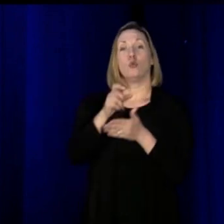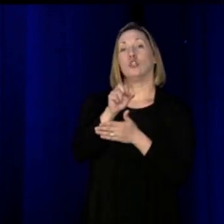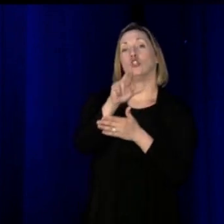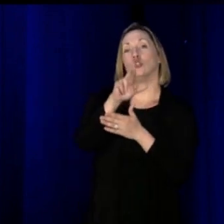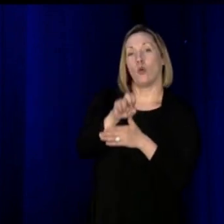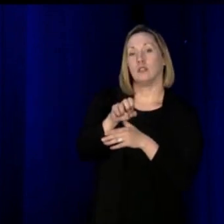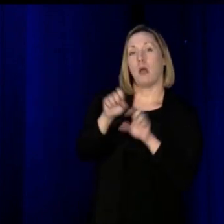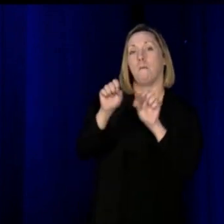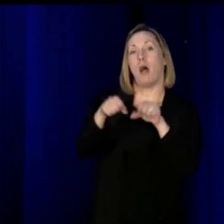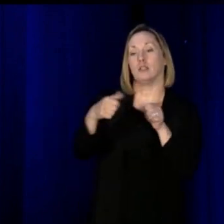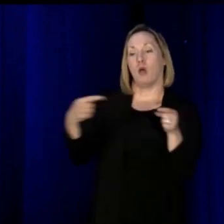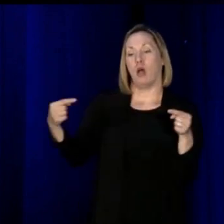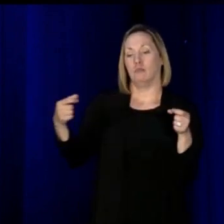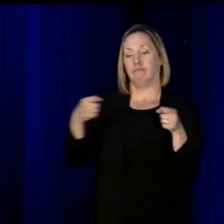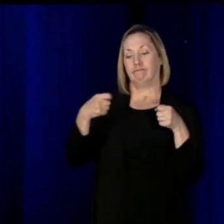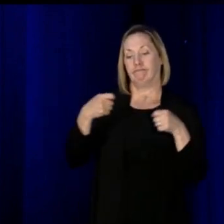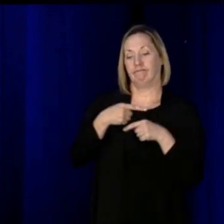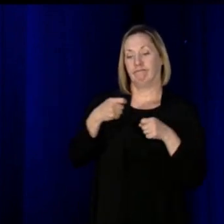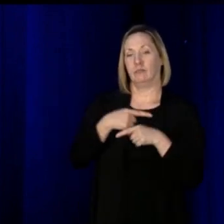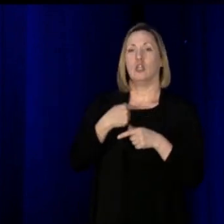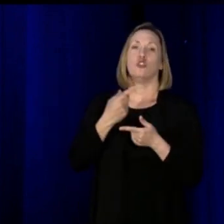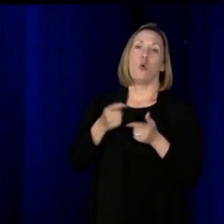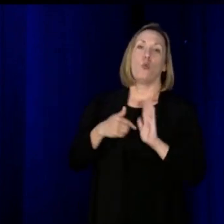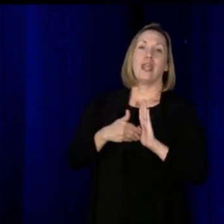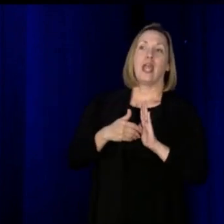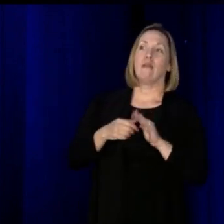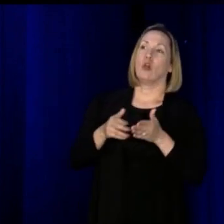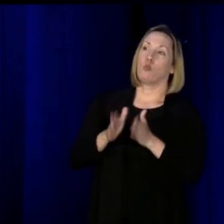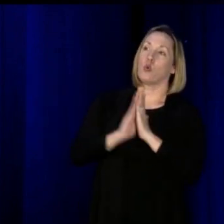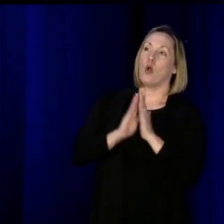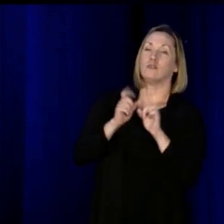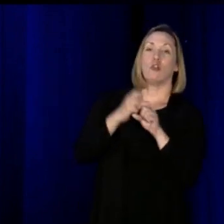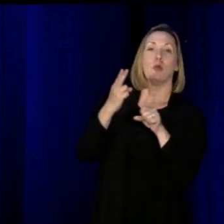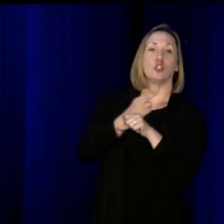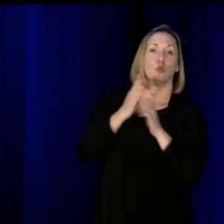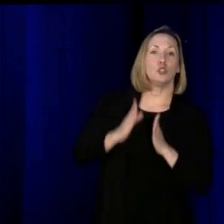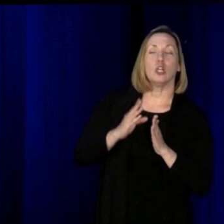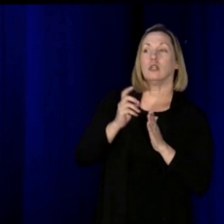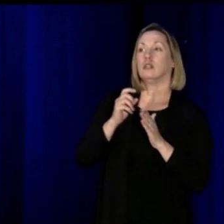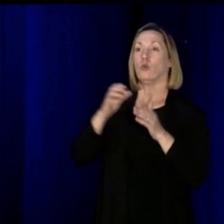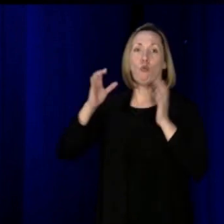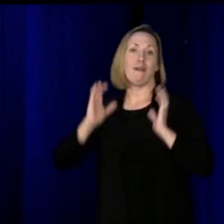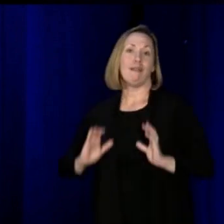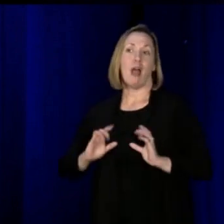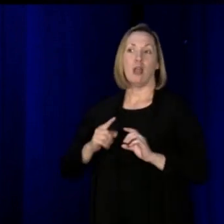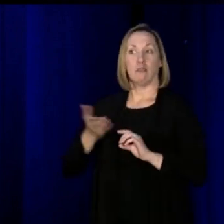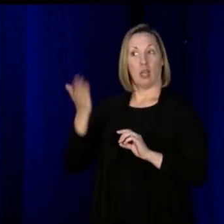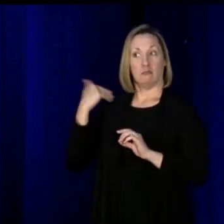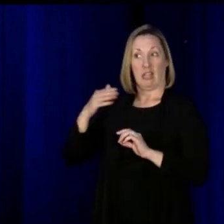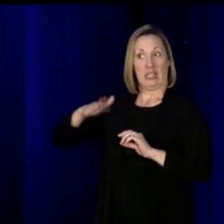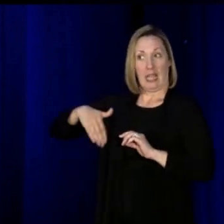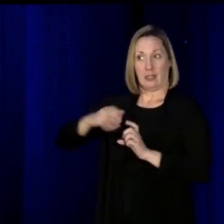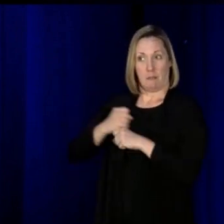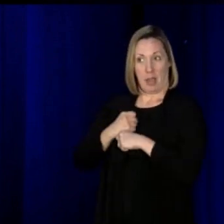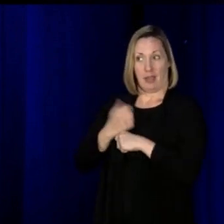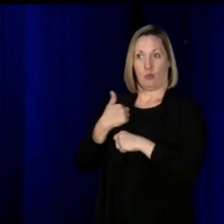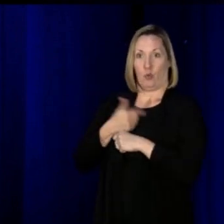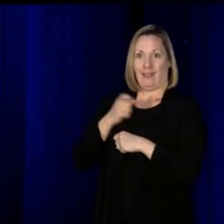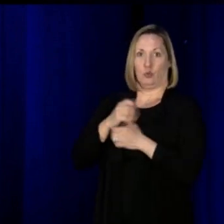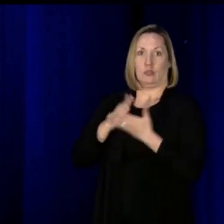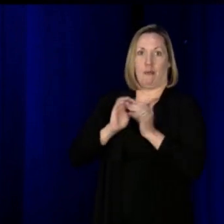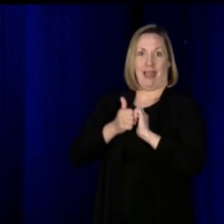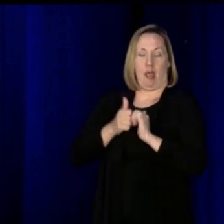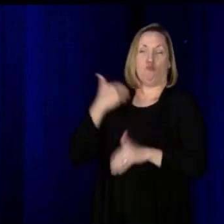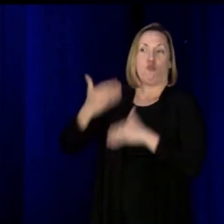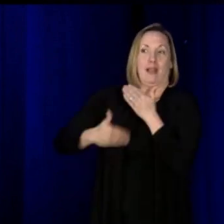I mentioned, we have a request coming from a user or a client. They want something that was not previously generated. We have to somehow process that